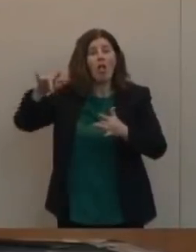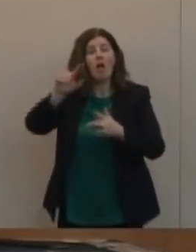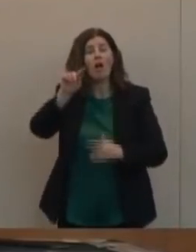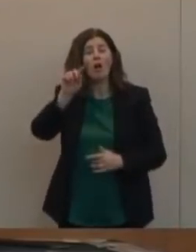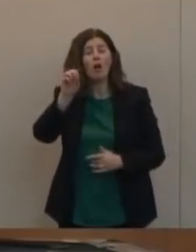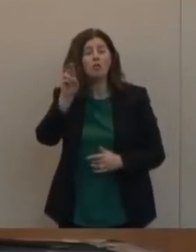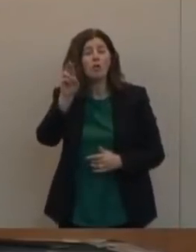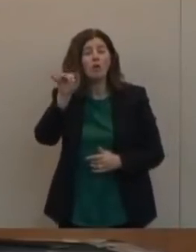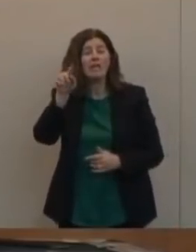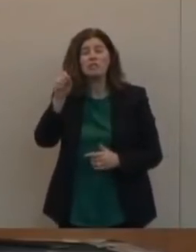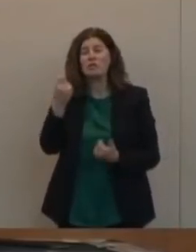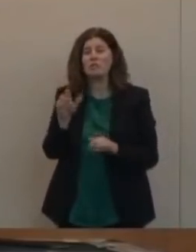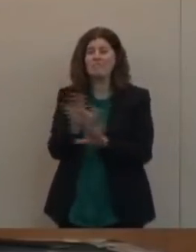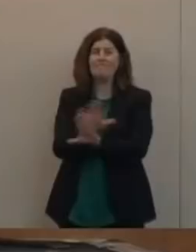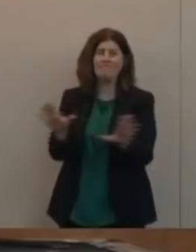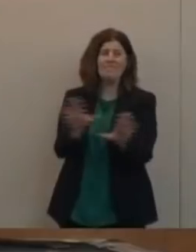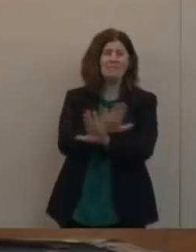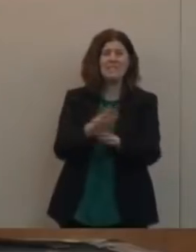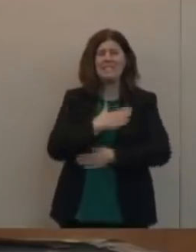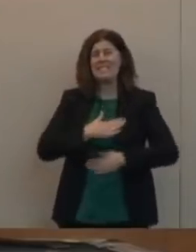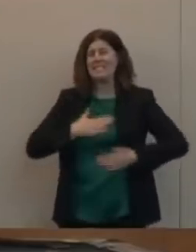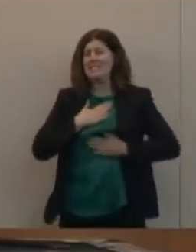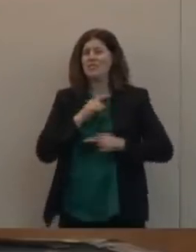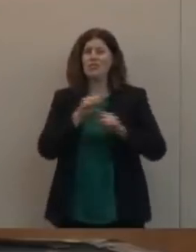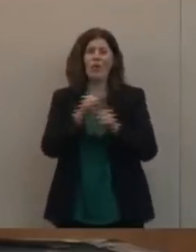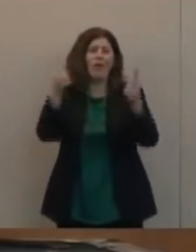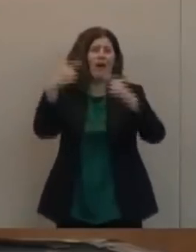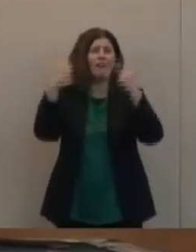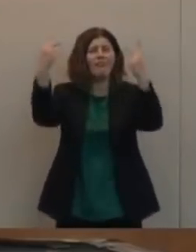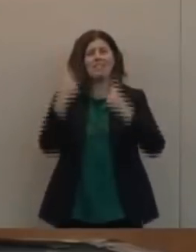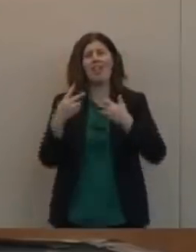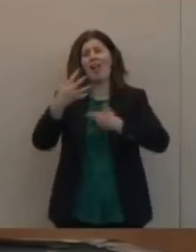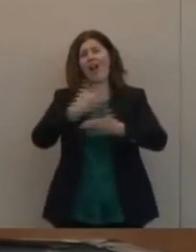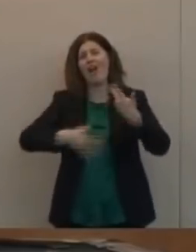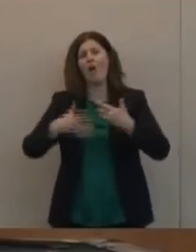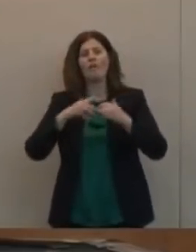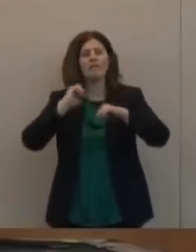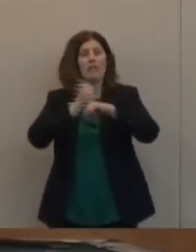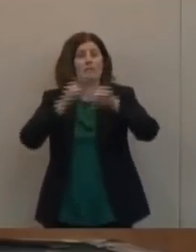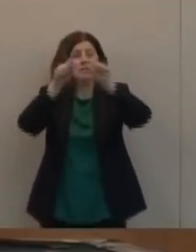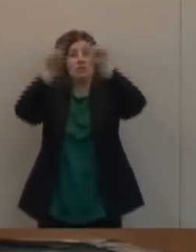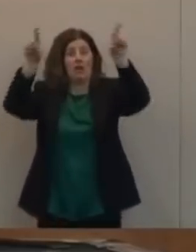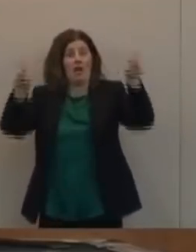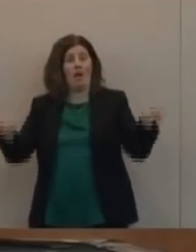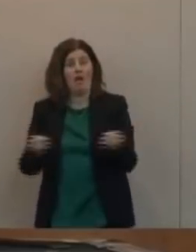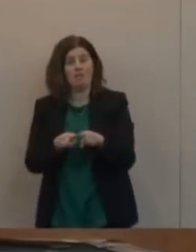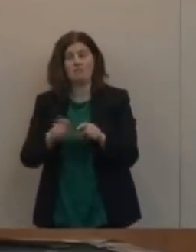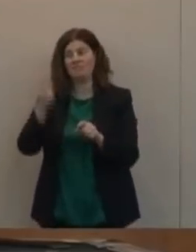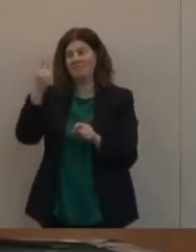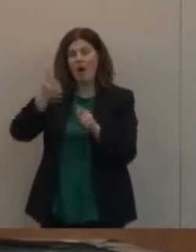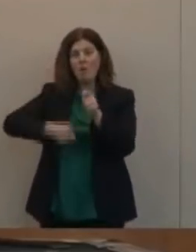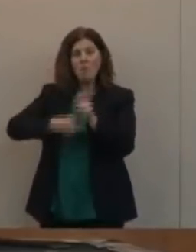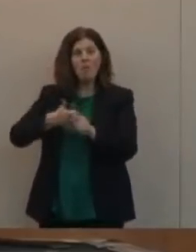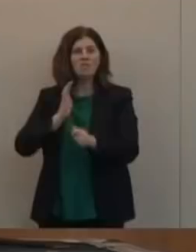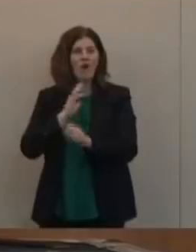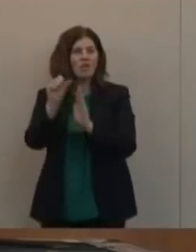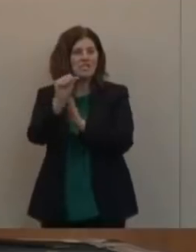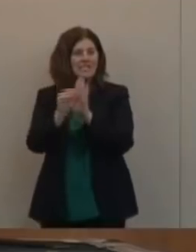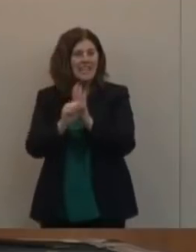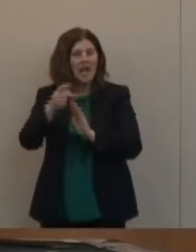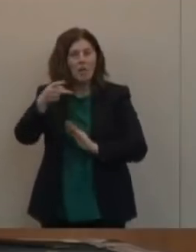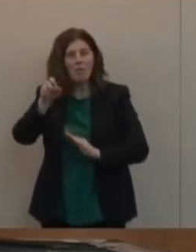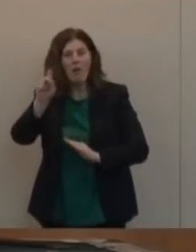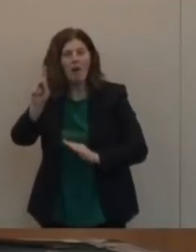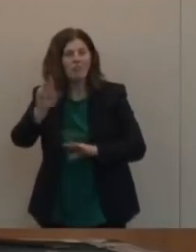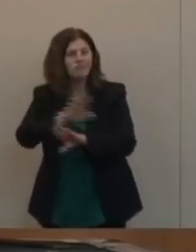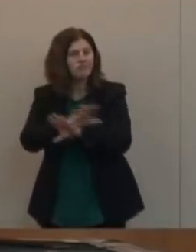to dissuade visitors and tourists, and we put up road signs saying that most of our state parks are